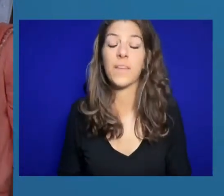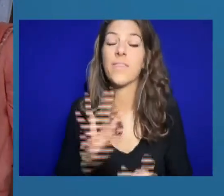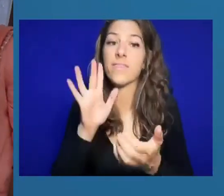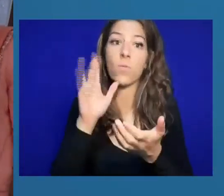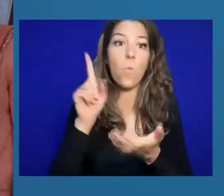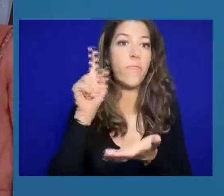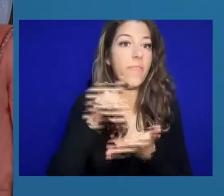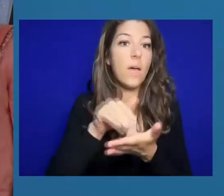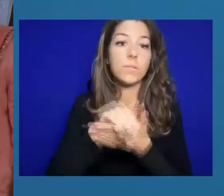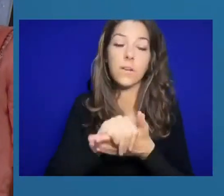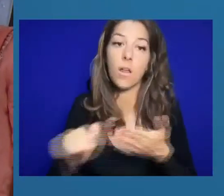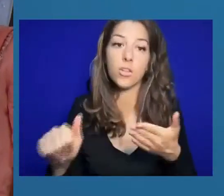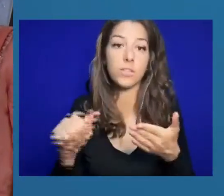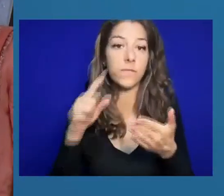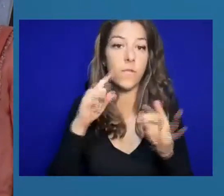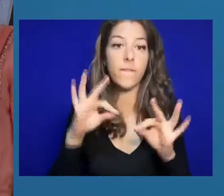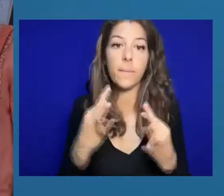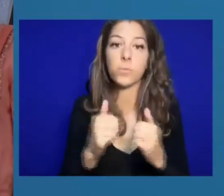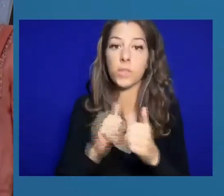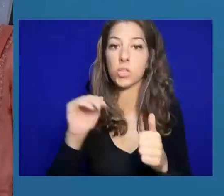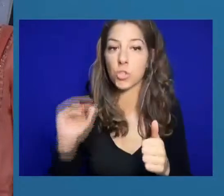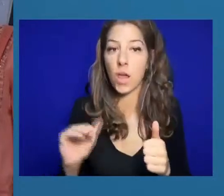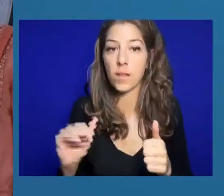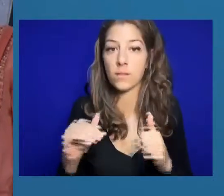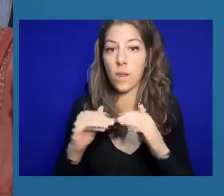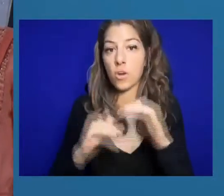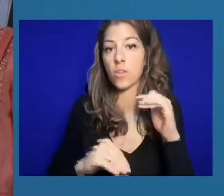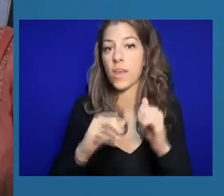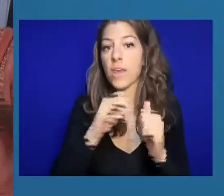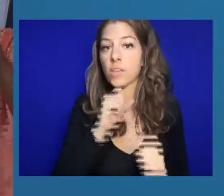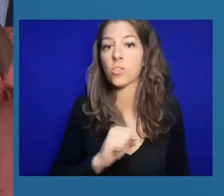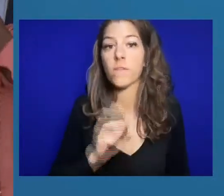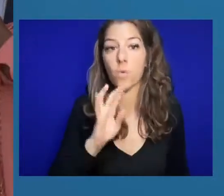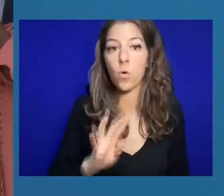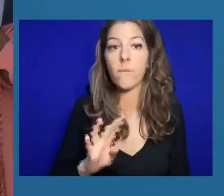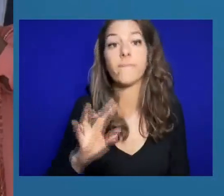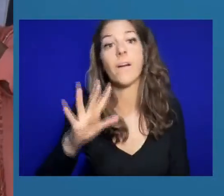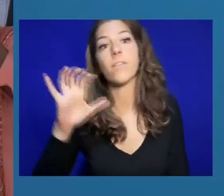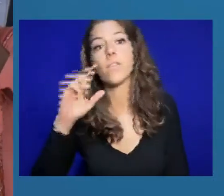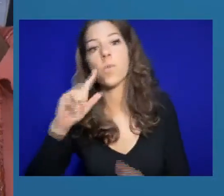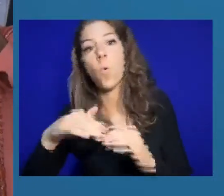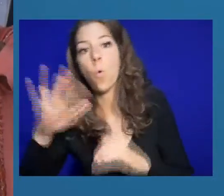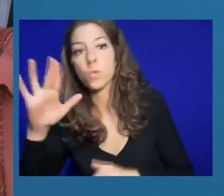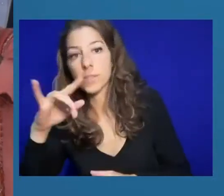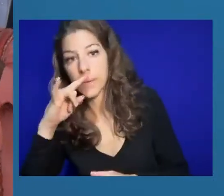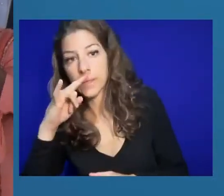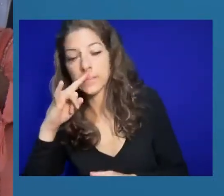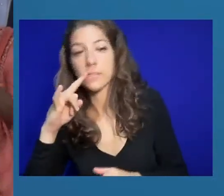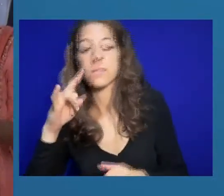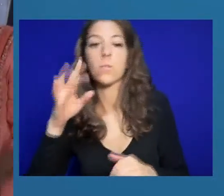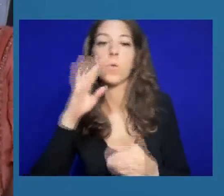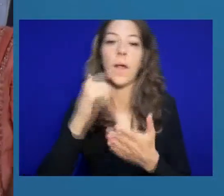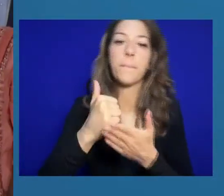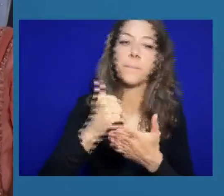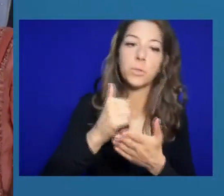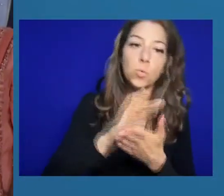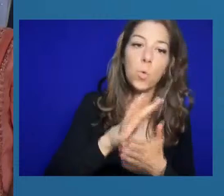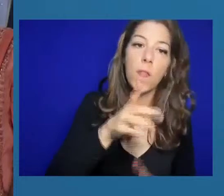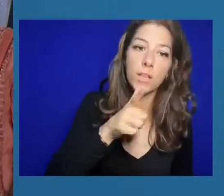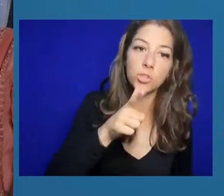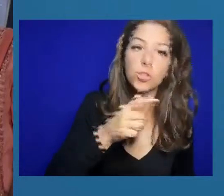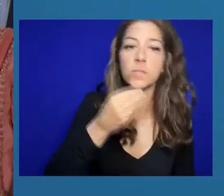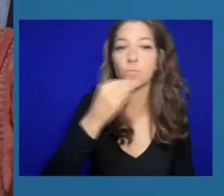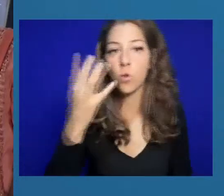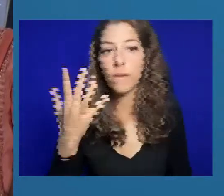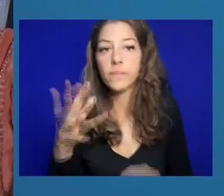$1,000 for families with a child under the age of 4, $500 for older kids. And we're going to pick up the cost of school lunches and breakfast. That adds